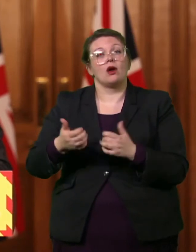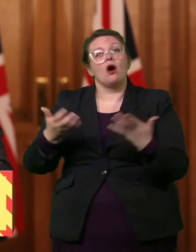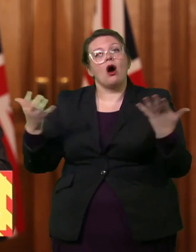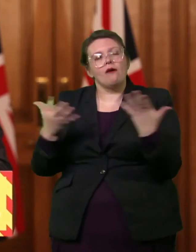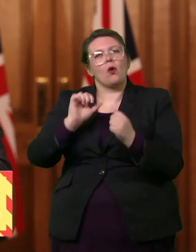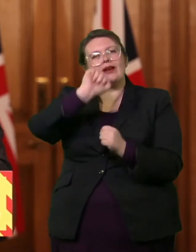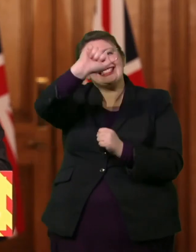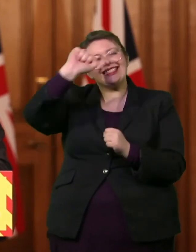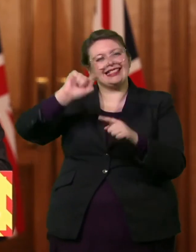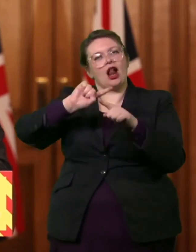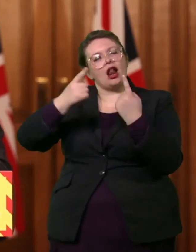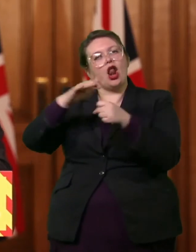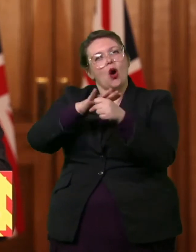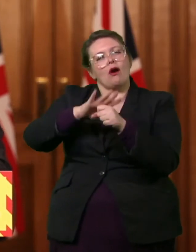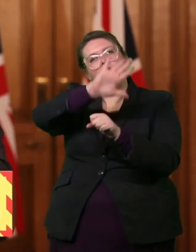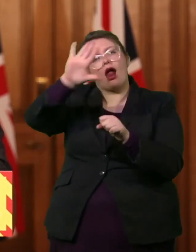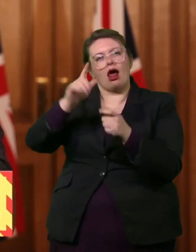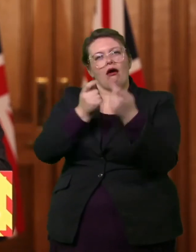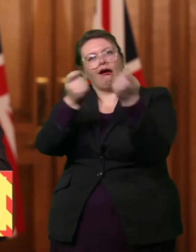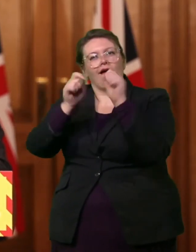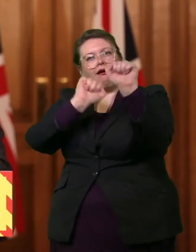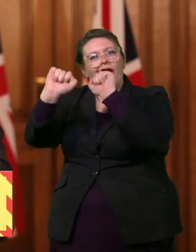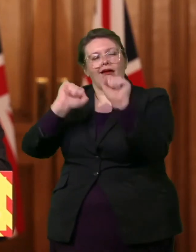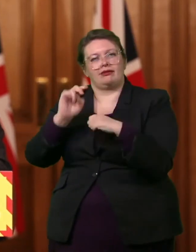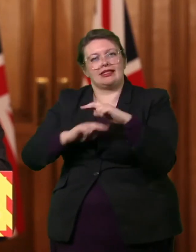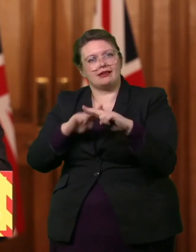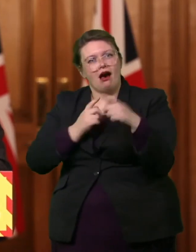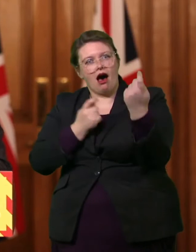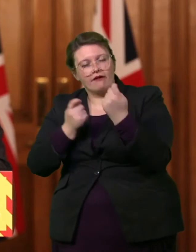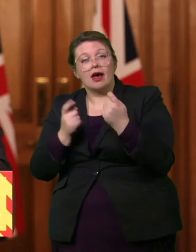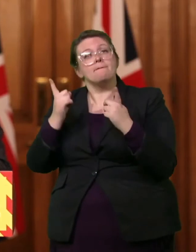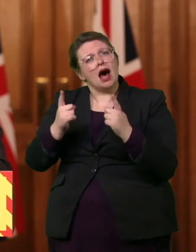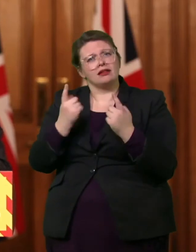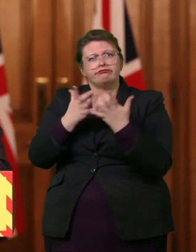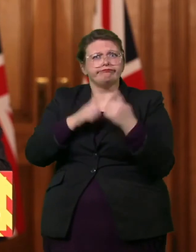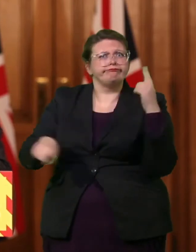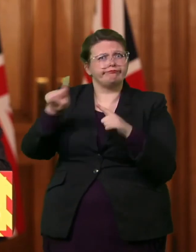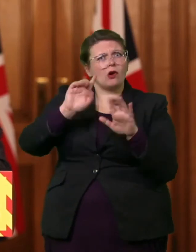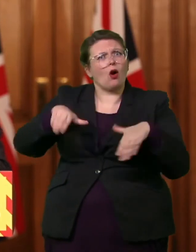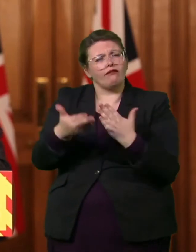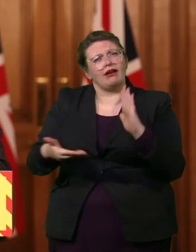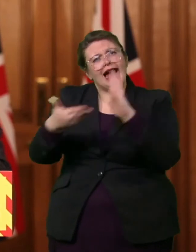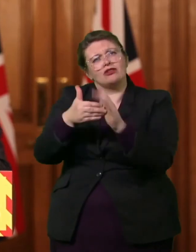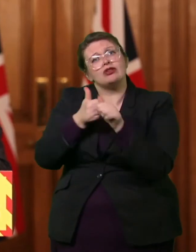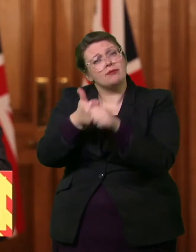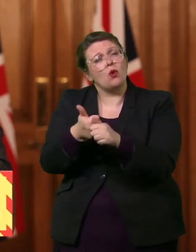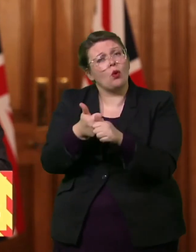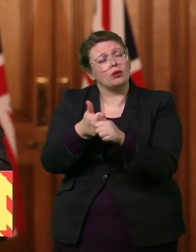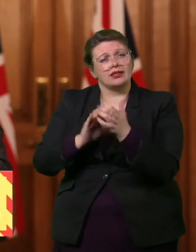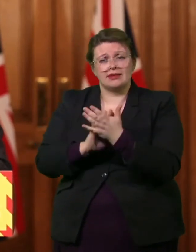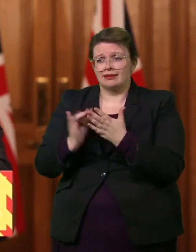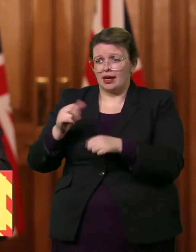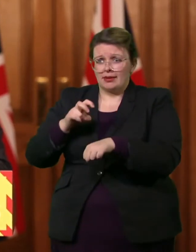going on to make sure that people get the support to deal with traumatic experiences that they may have had. You